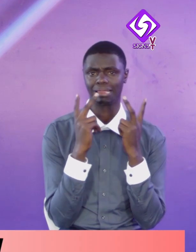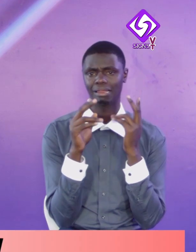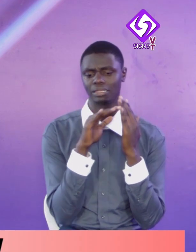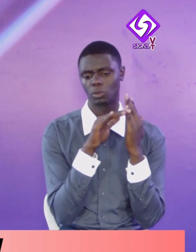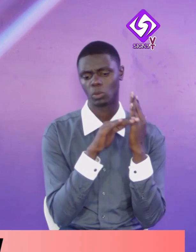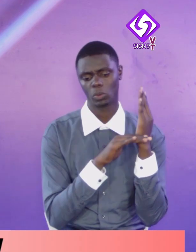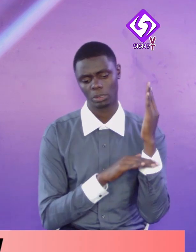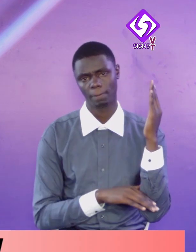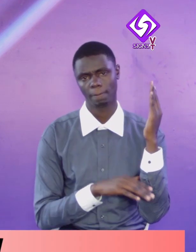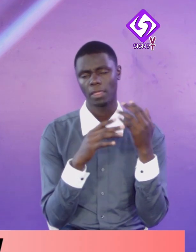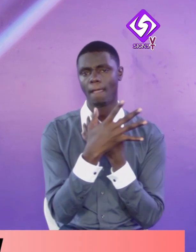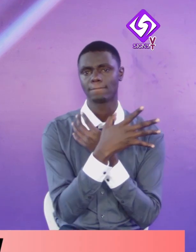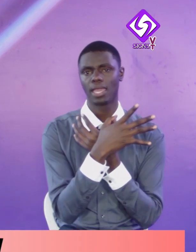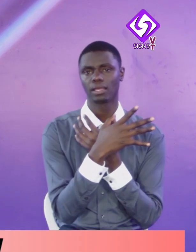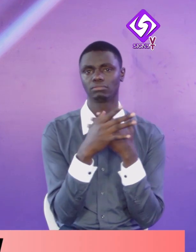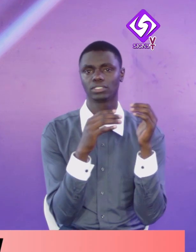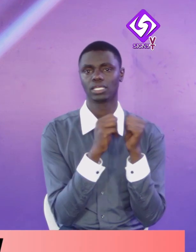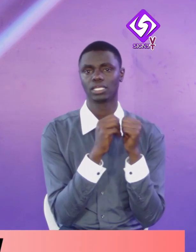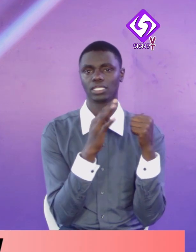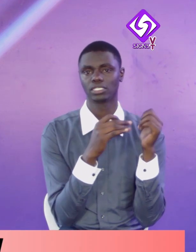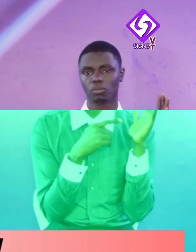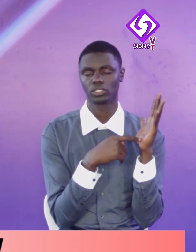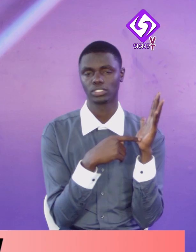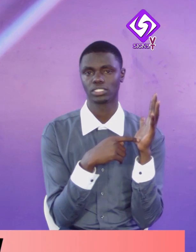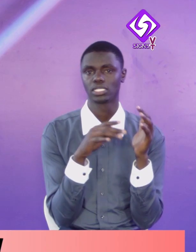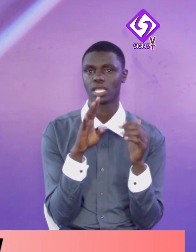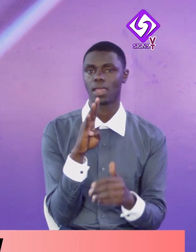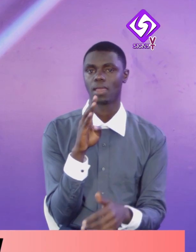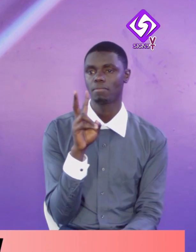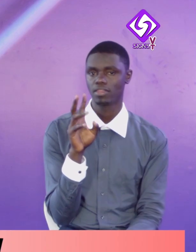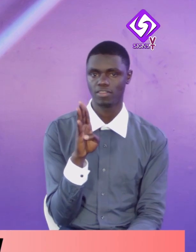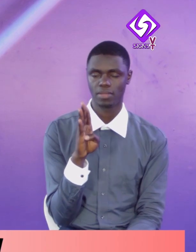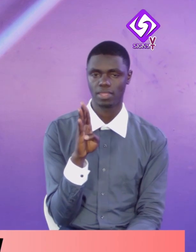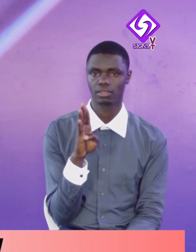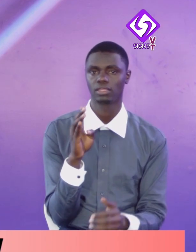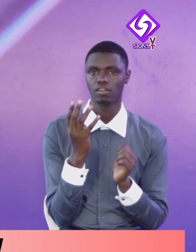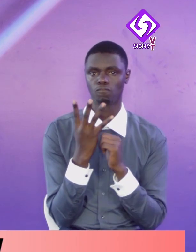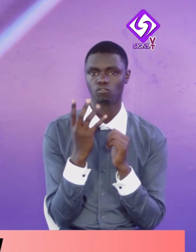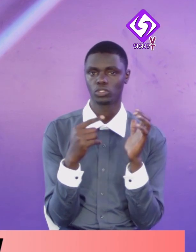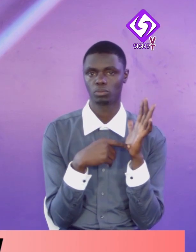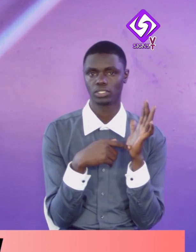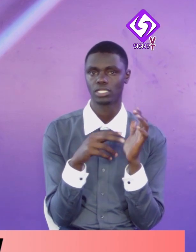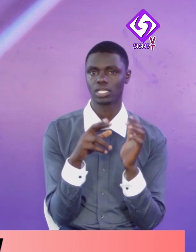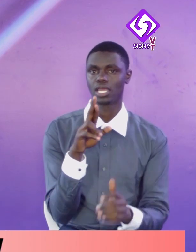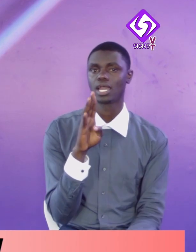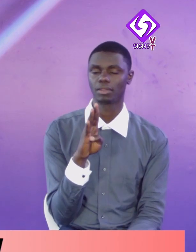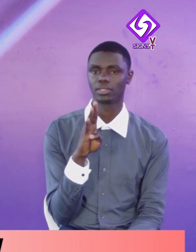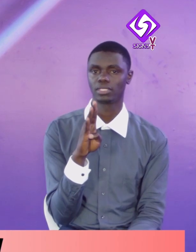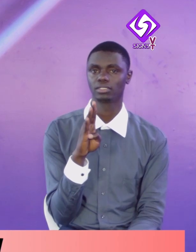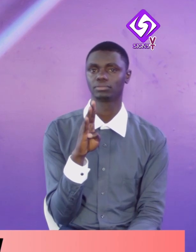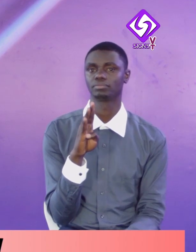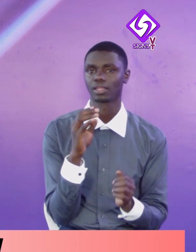standings, Bayern are leading with 18 points. Borussia Dortmund has 14 points. RB Leipzig has 13